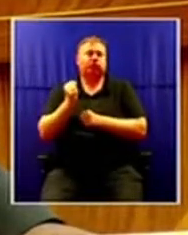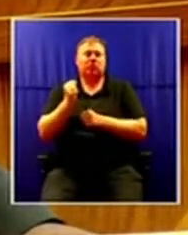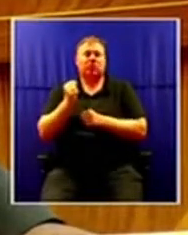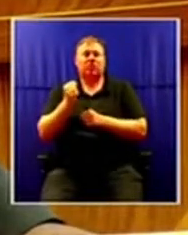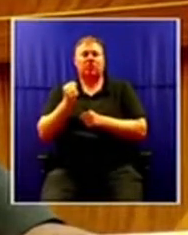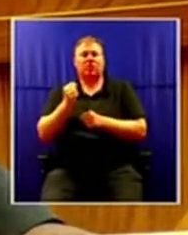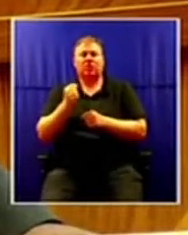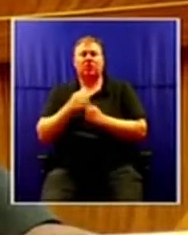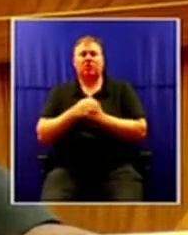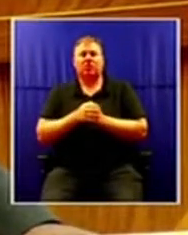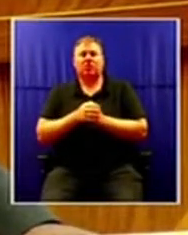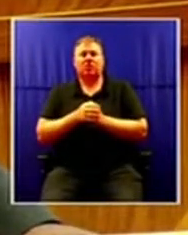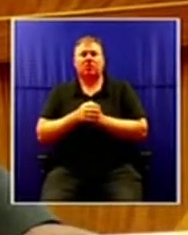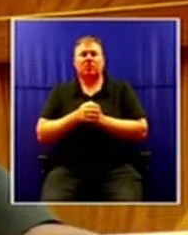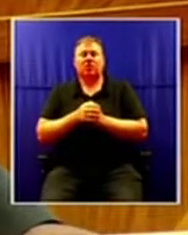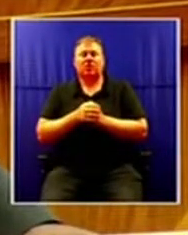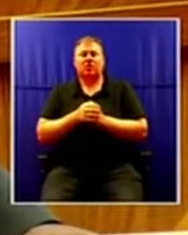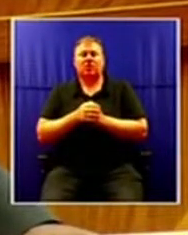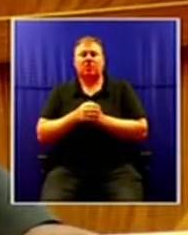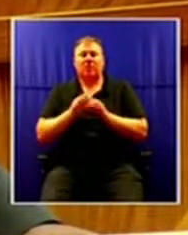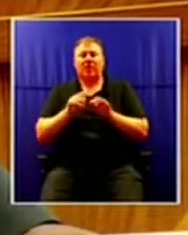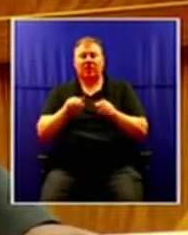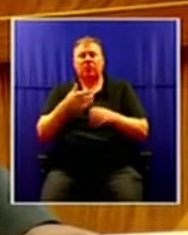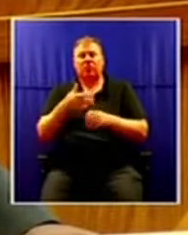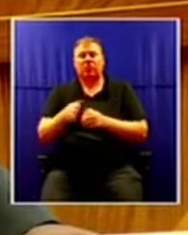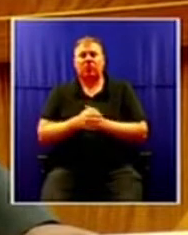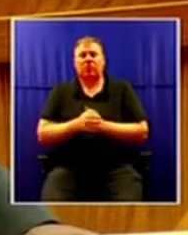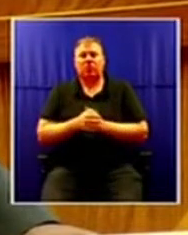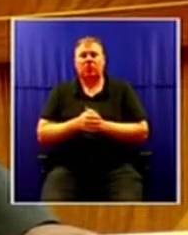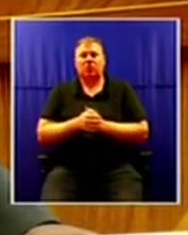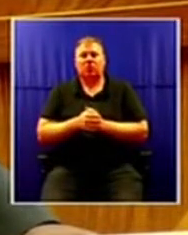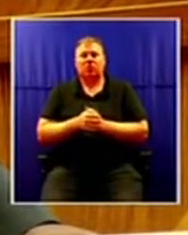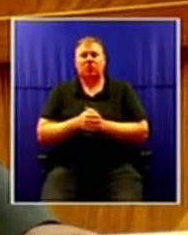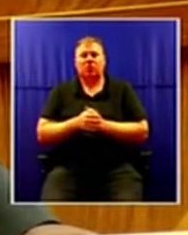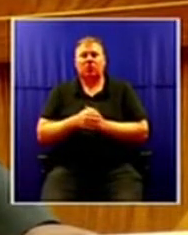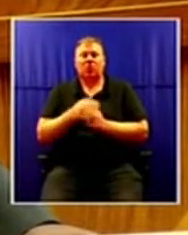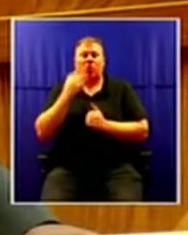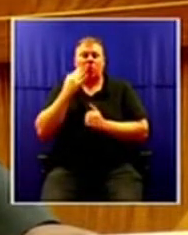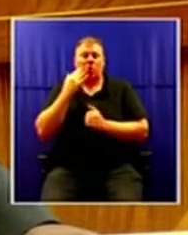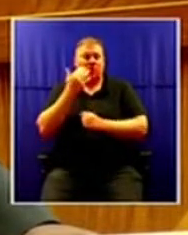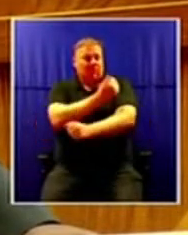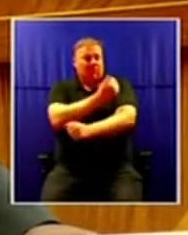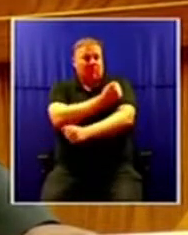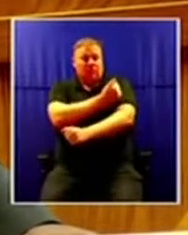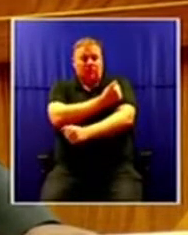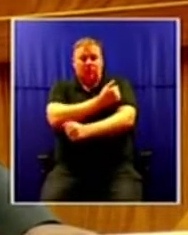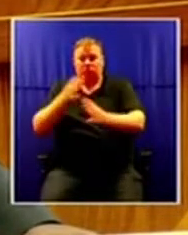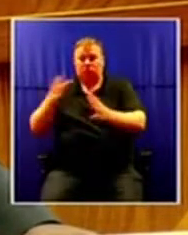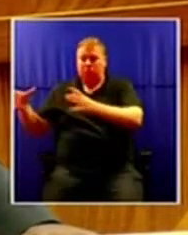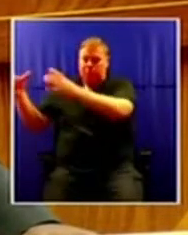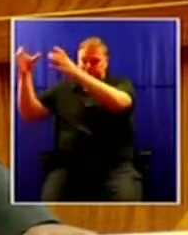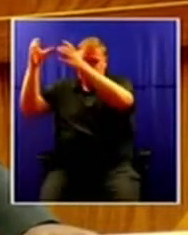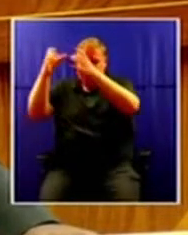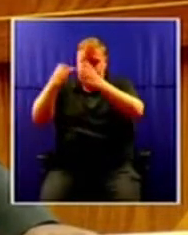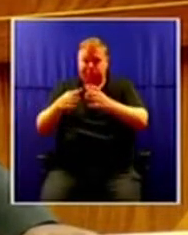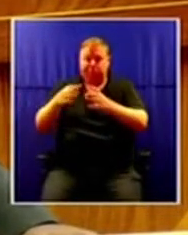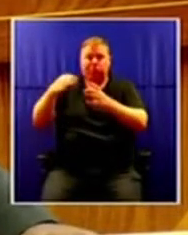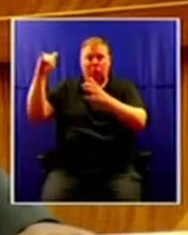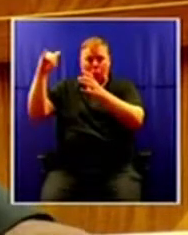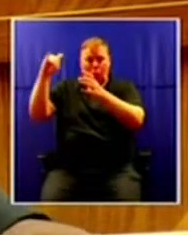hours after the shipment landed of the virus, the first